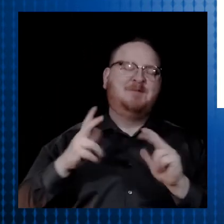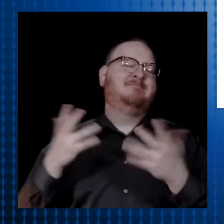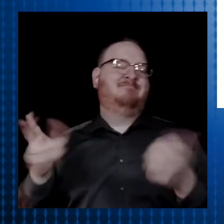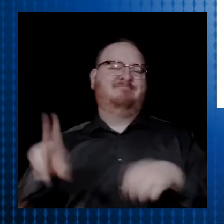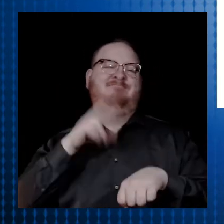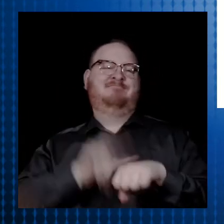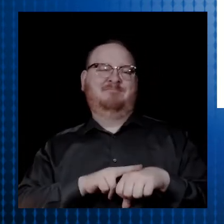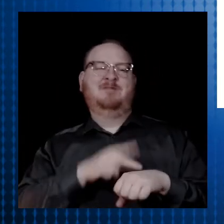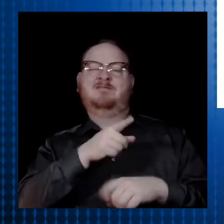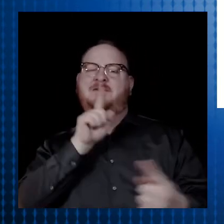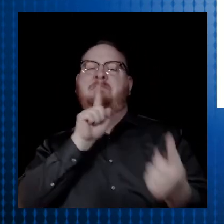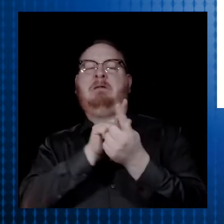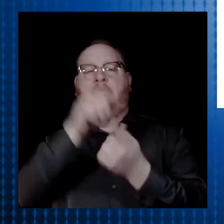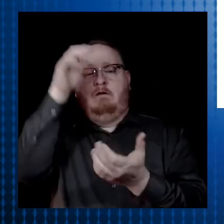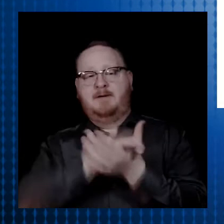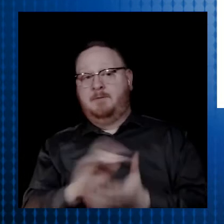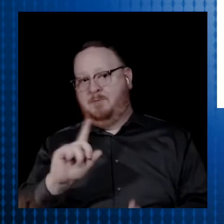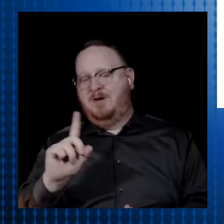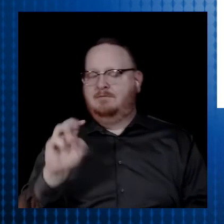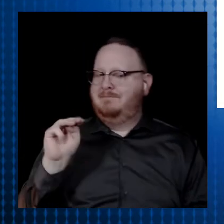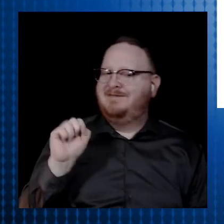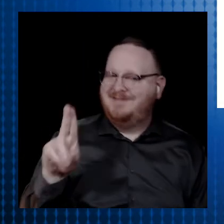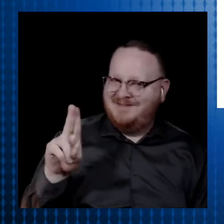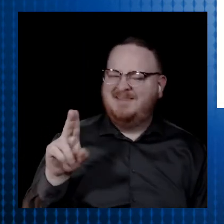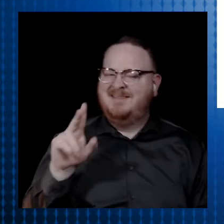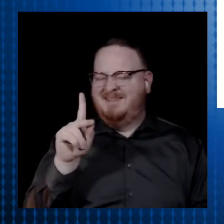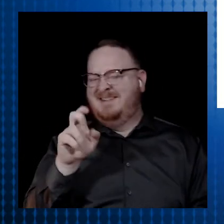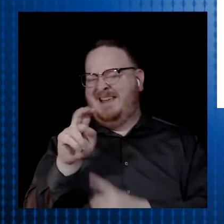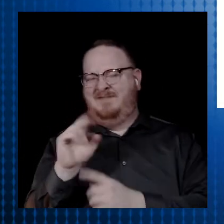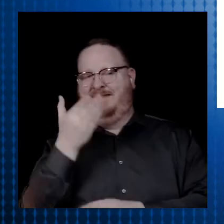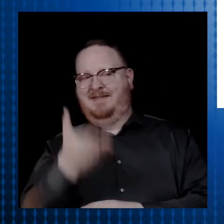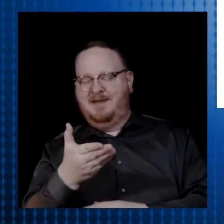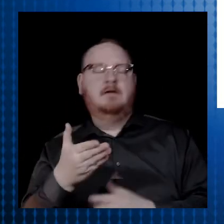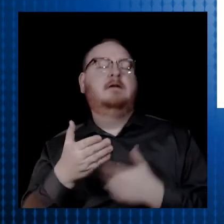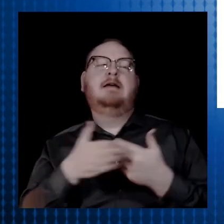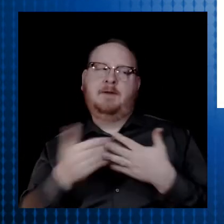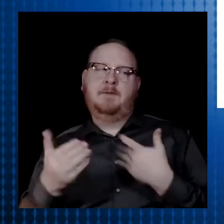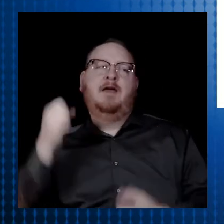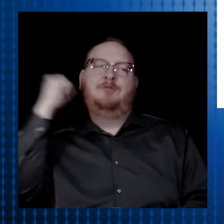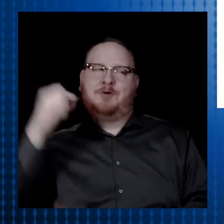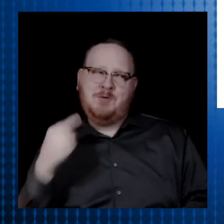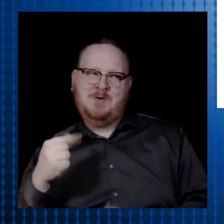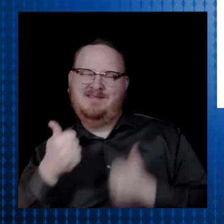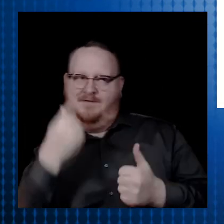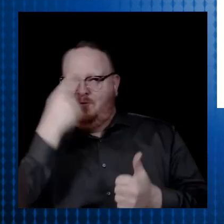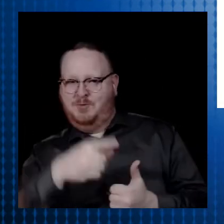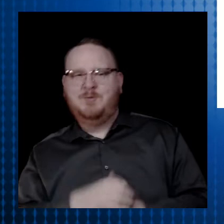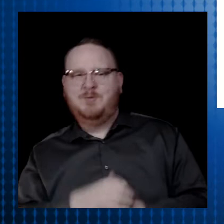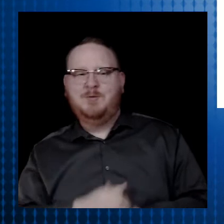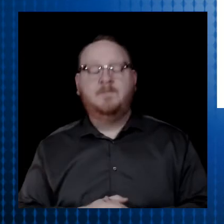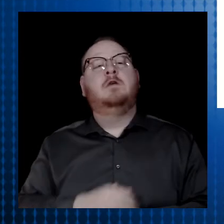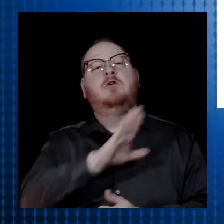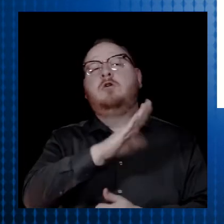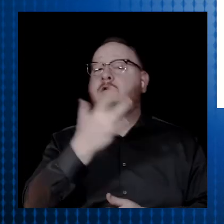met her husband, Kevin. I'll say go green anyhow. The thing she loves best about being an educator in